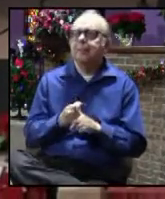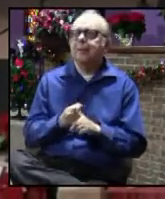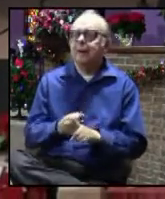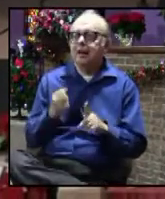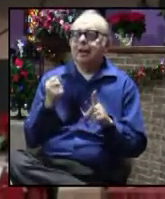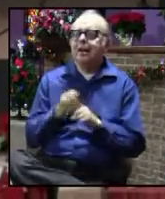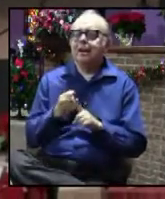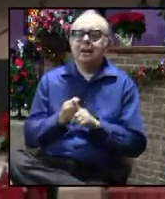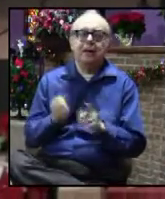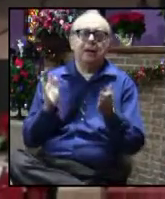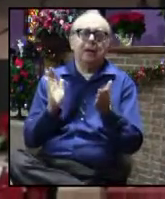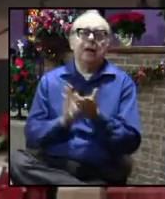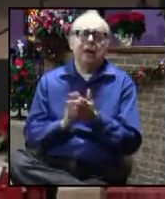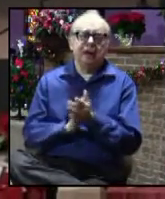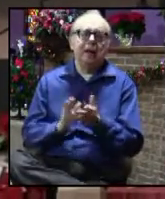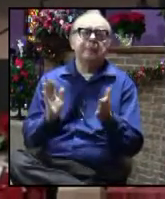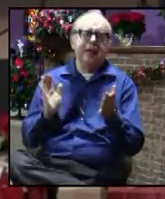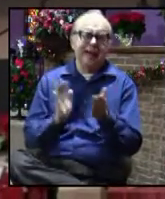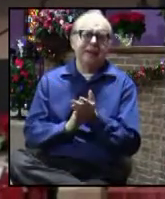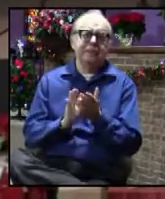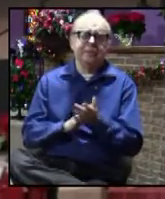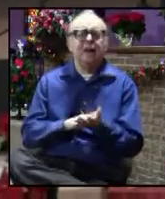This is just like a Baptist church.